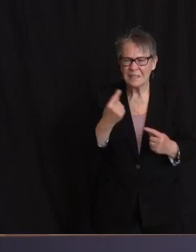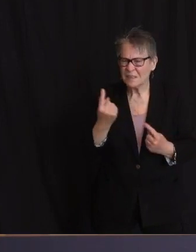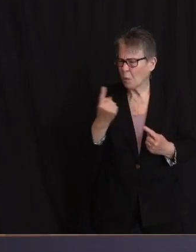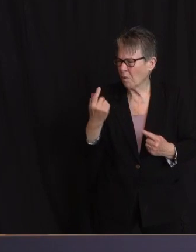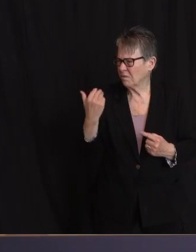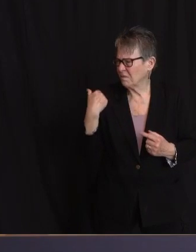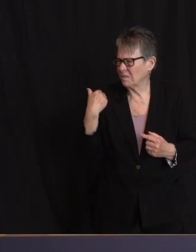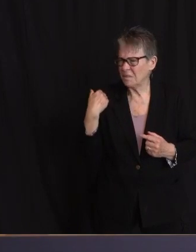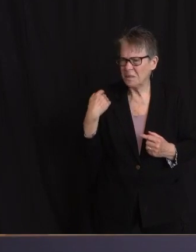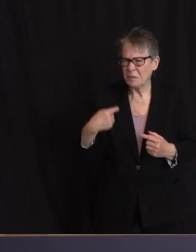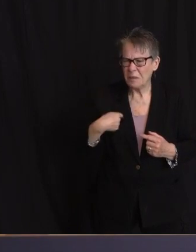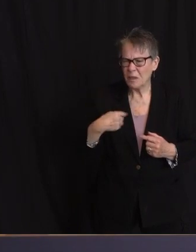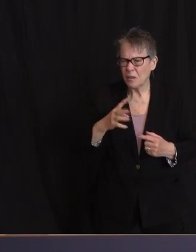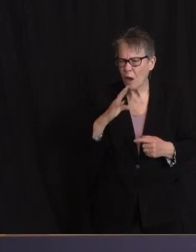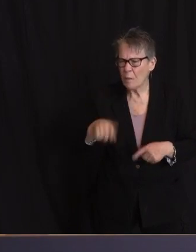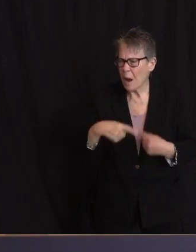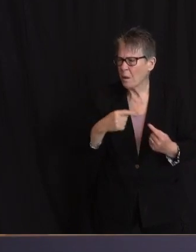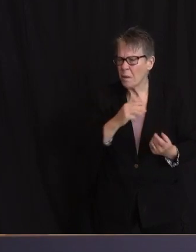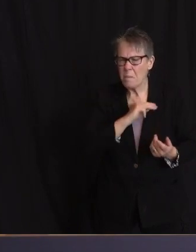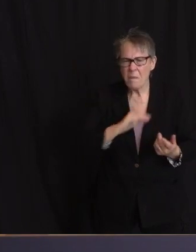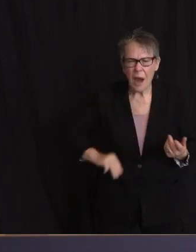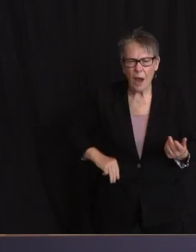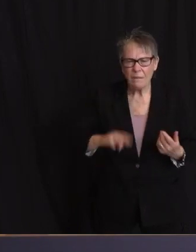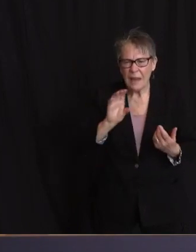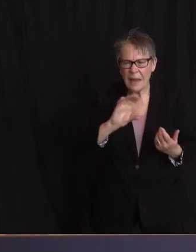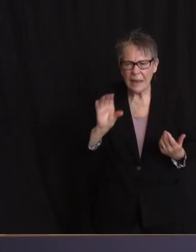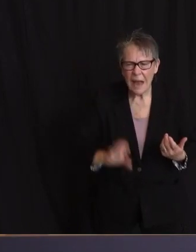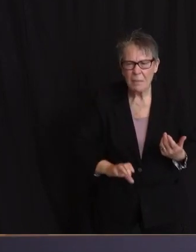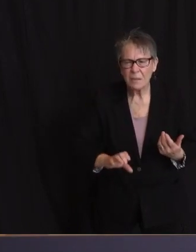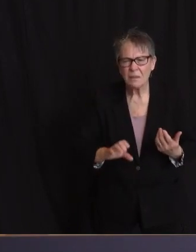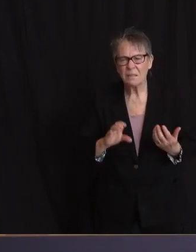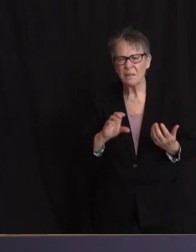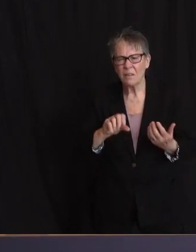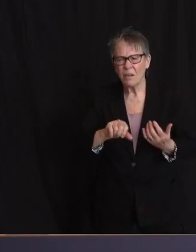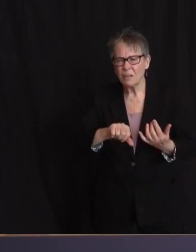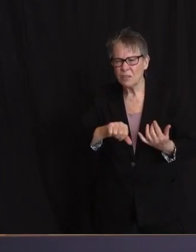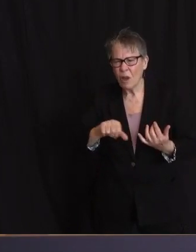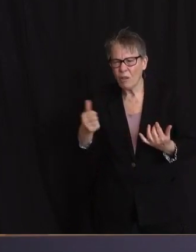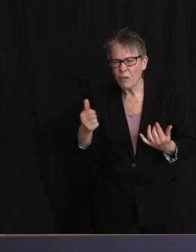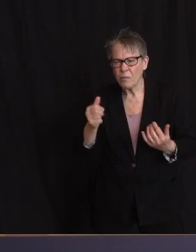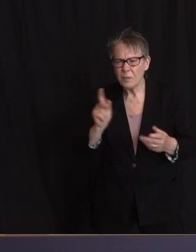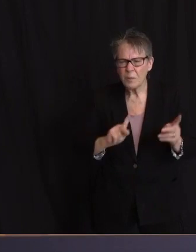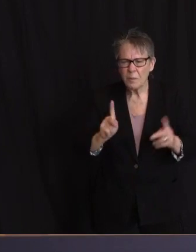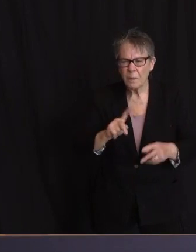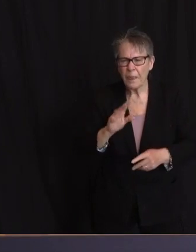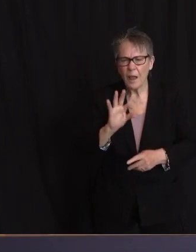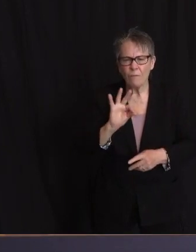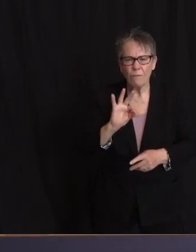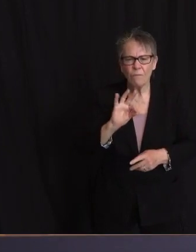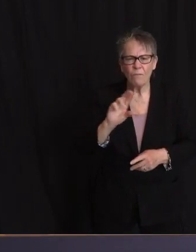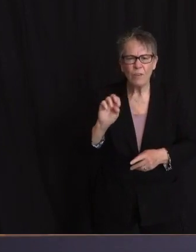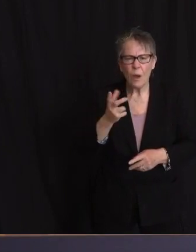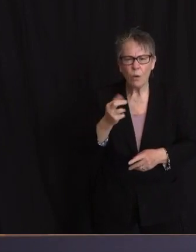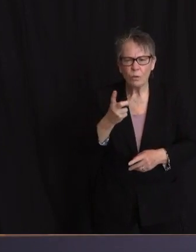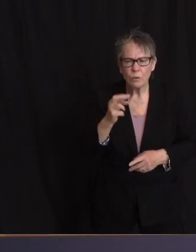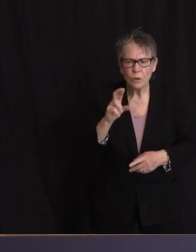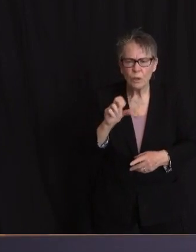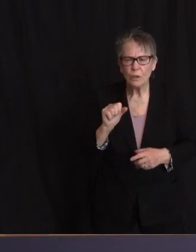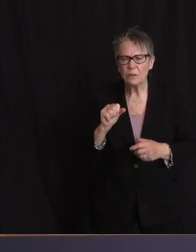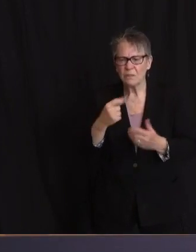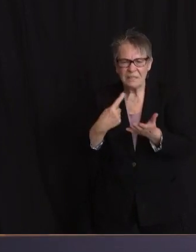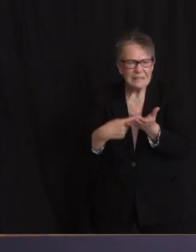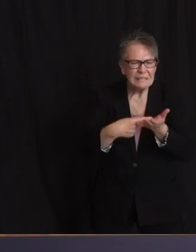mayor, Donald Norcross I mentioned I spoke to in an exchange with Camden County Freeholder Lou Capelli. We were discussing the fact that I think it was last